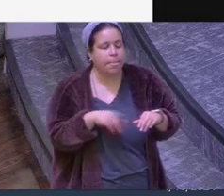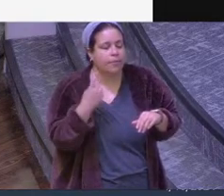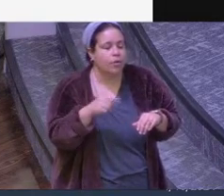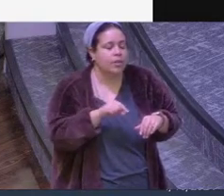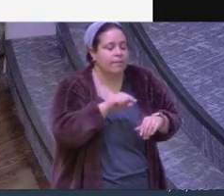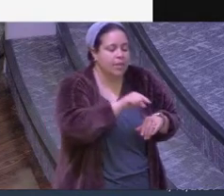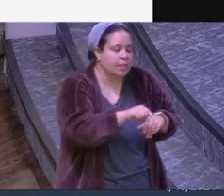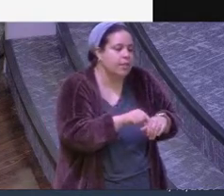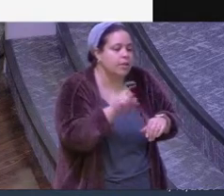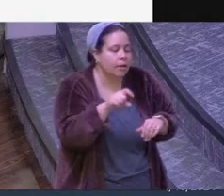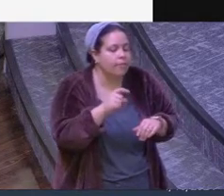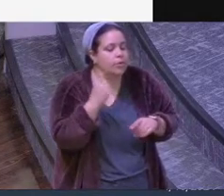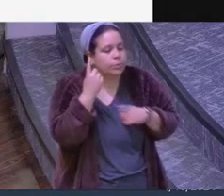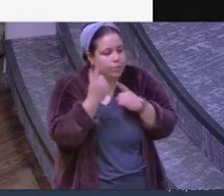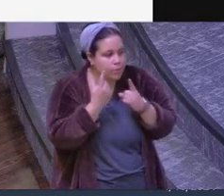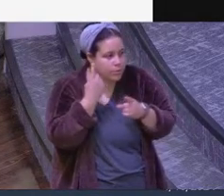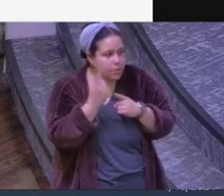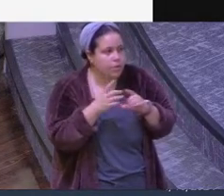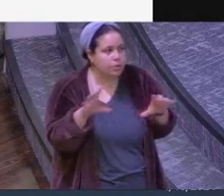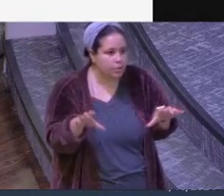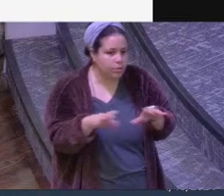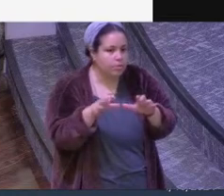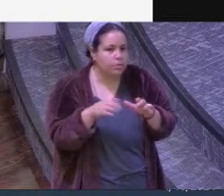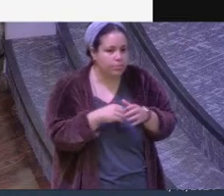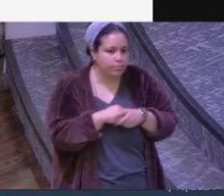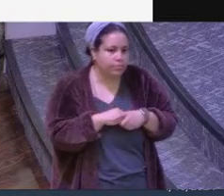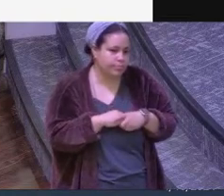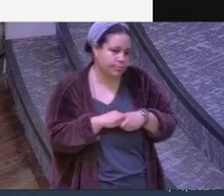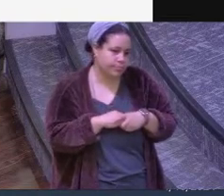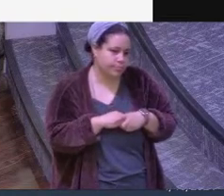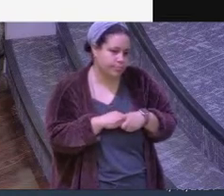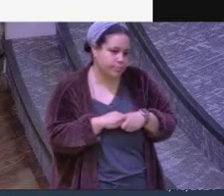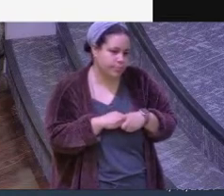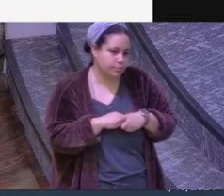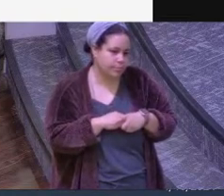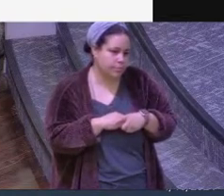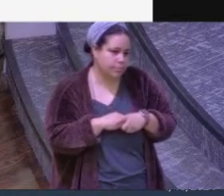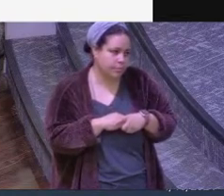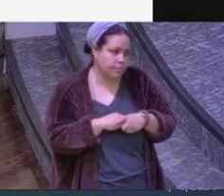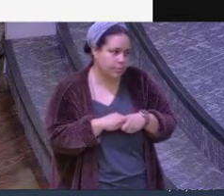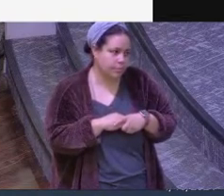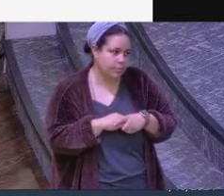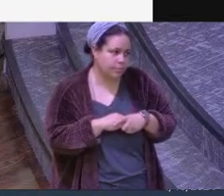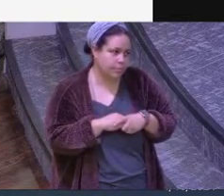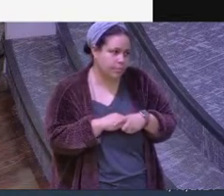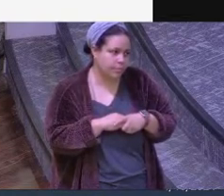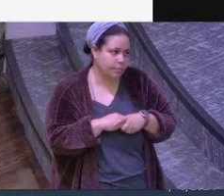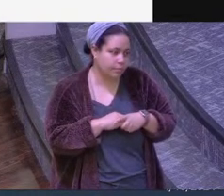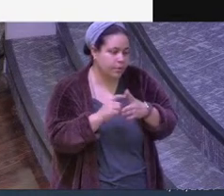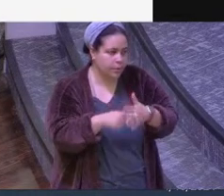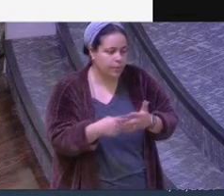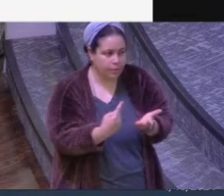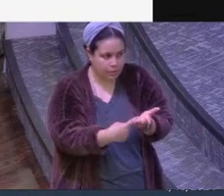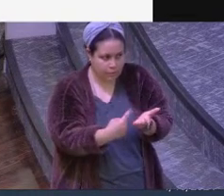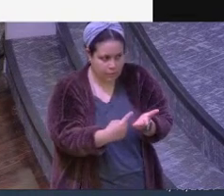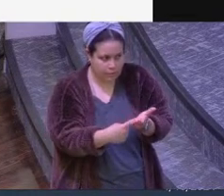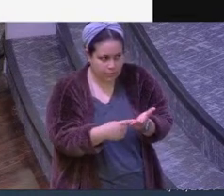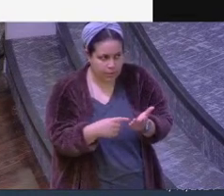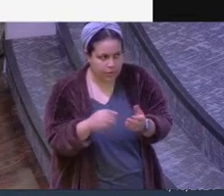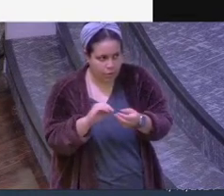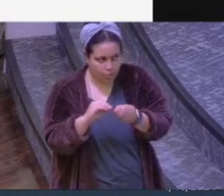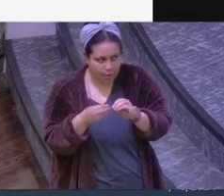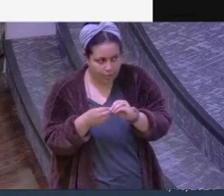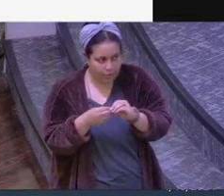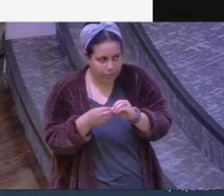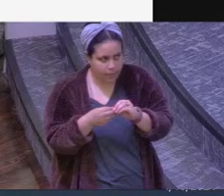something that we got to consider moving in the next couple months as we start talking about the millage rate. So where are we